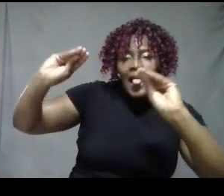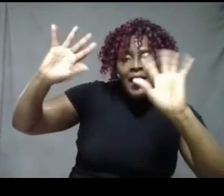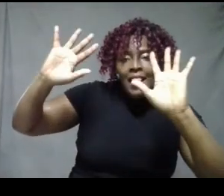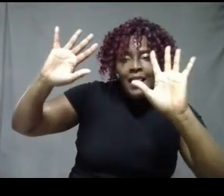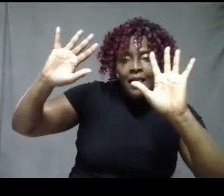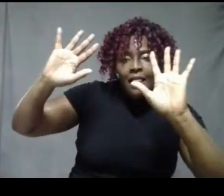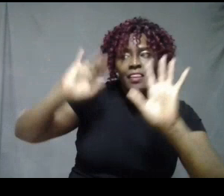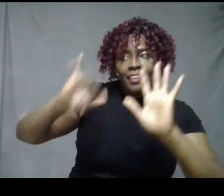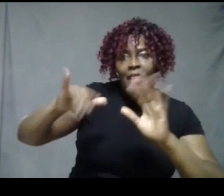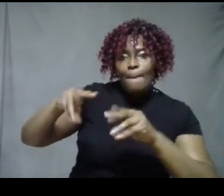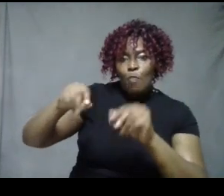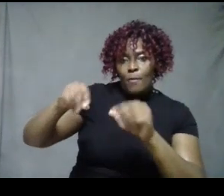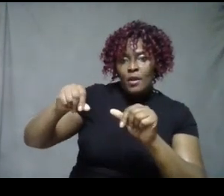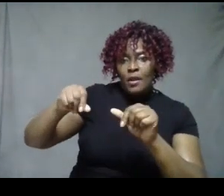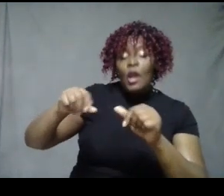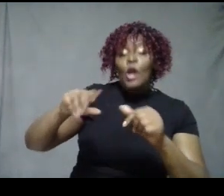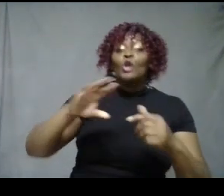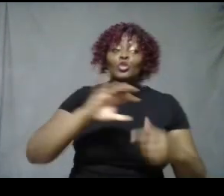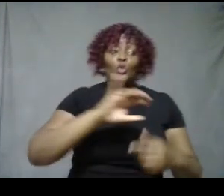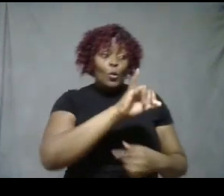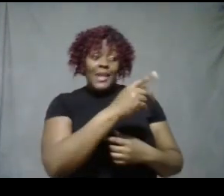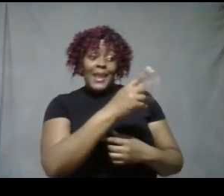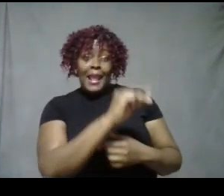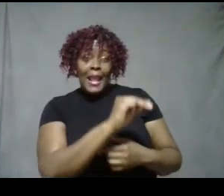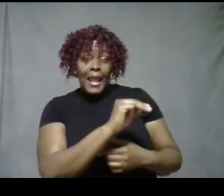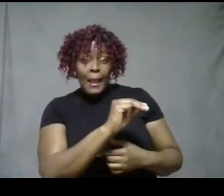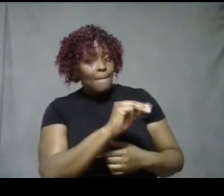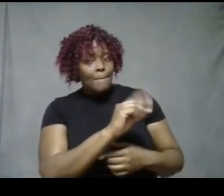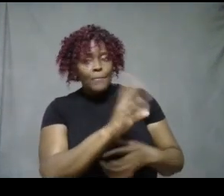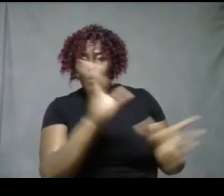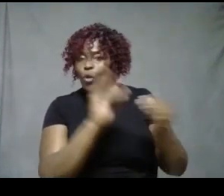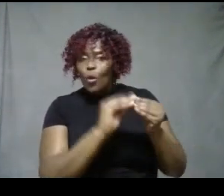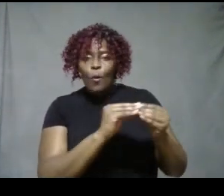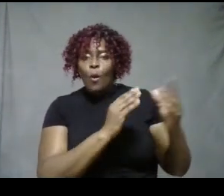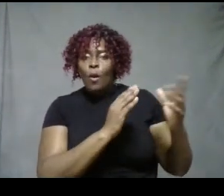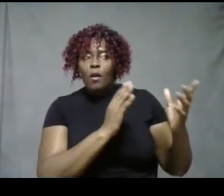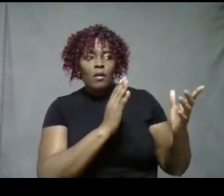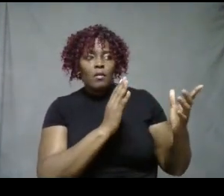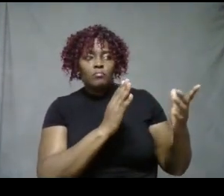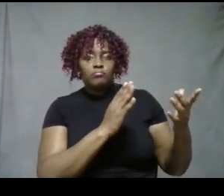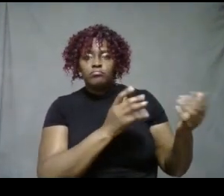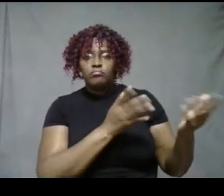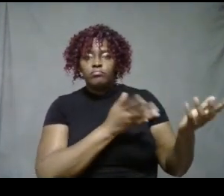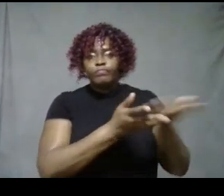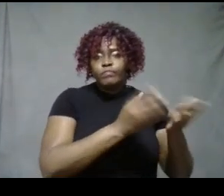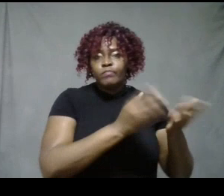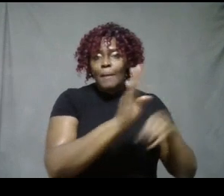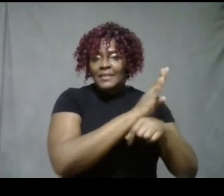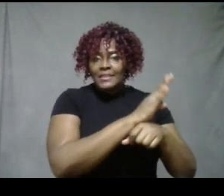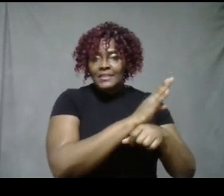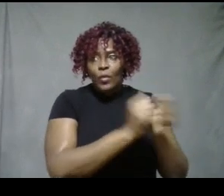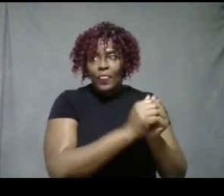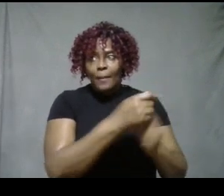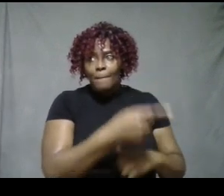So you would no longer deal with JKM upon the sale of the property. Say that we